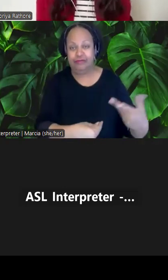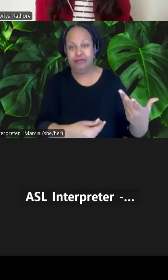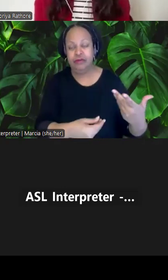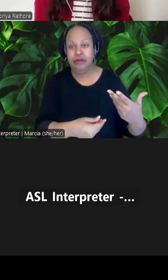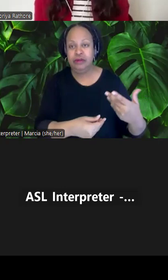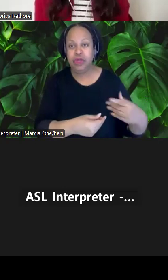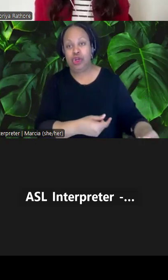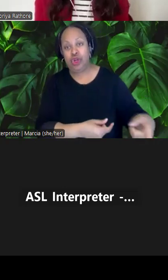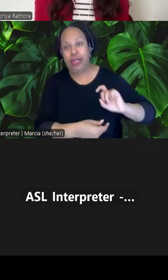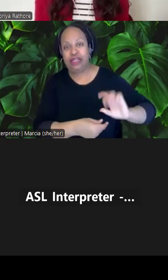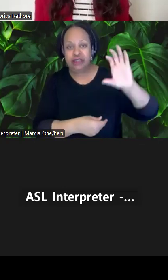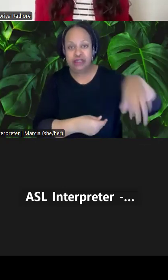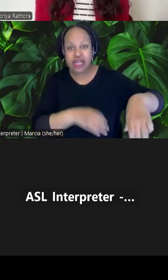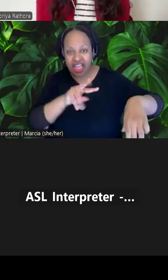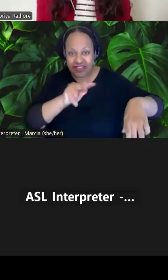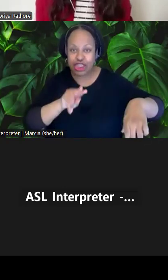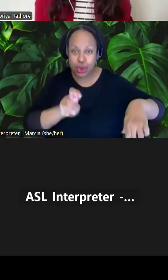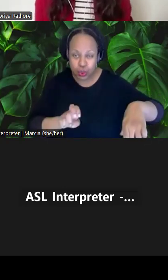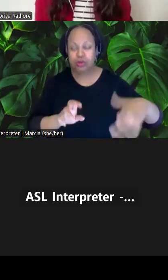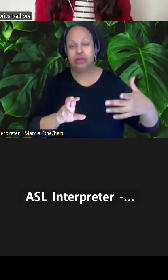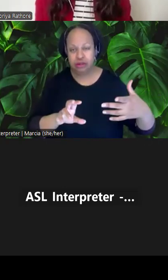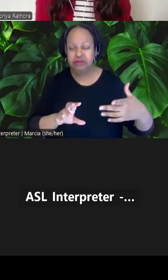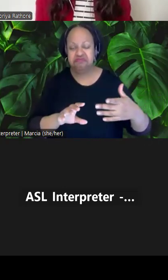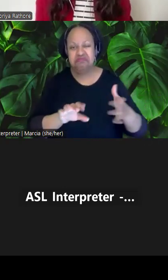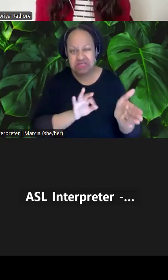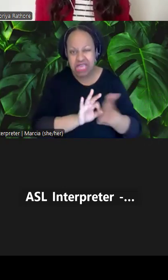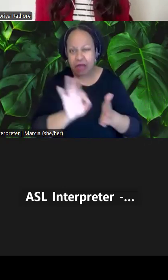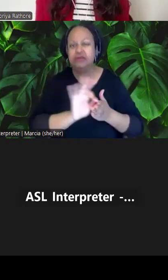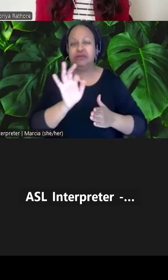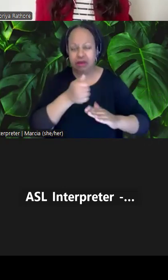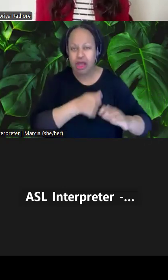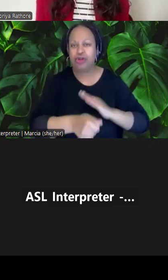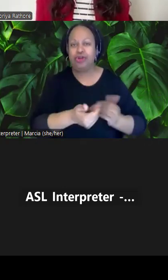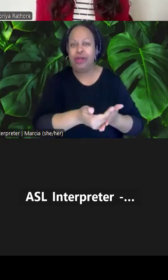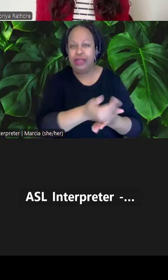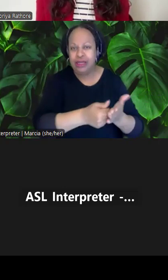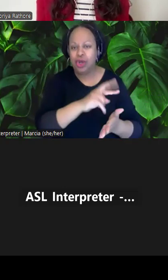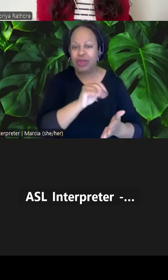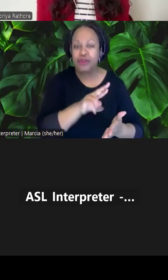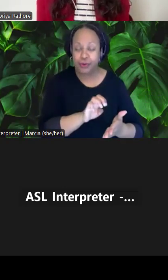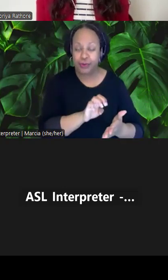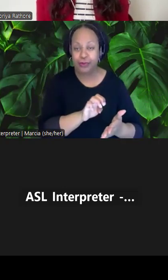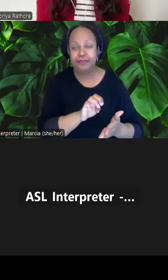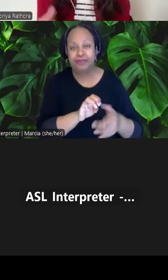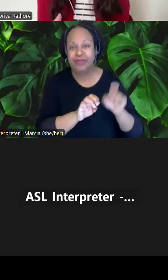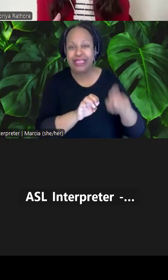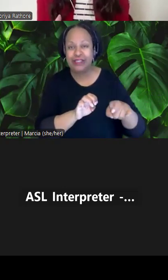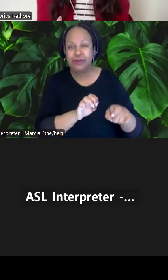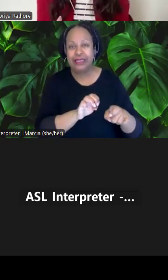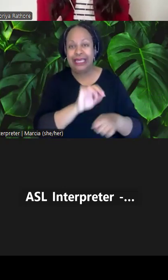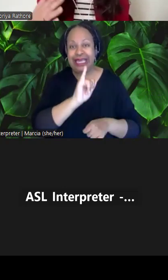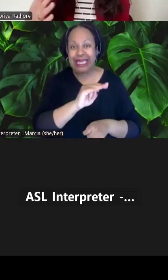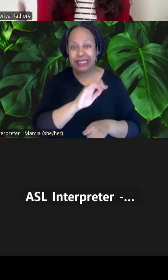a donated venue. Those can all count as a source of revenue. You would need to put the dollar amount of the